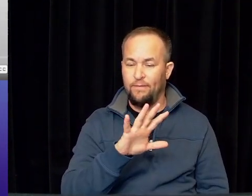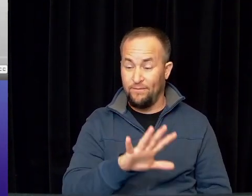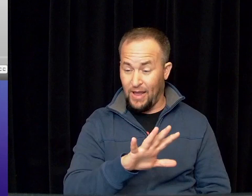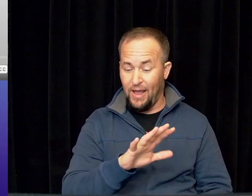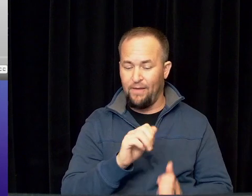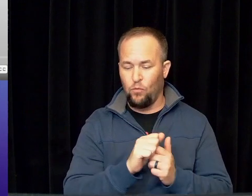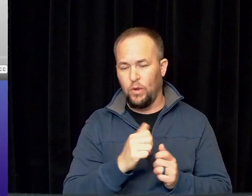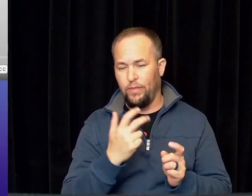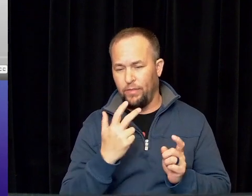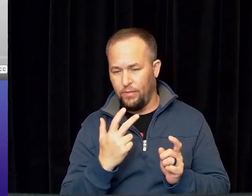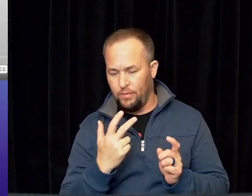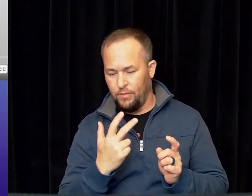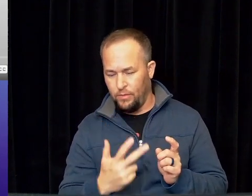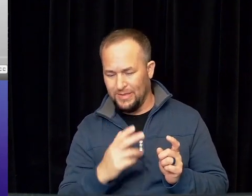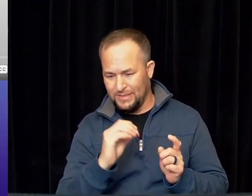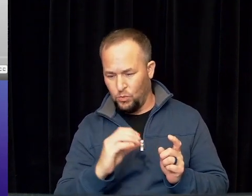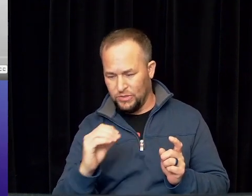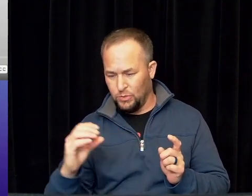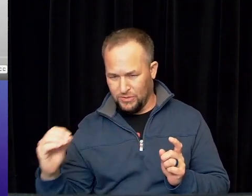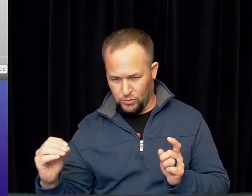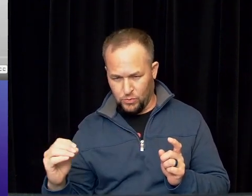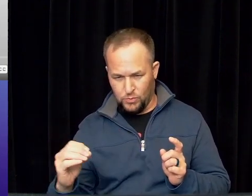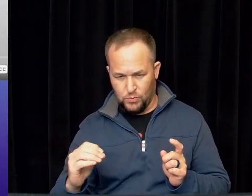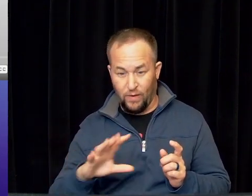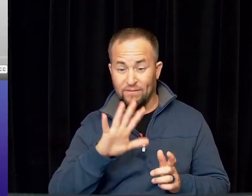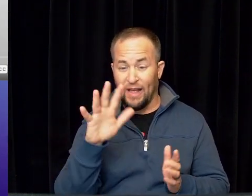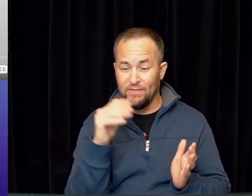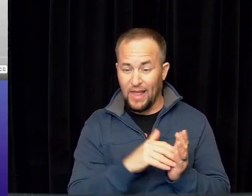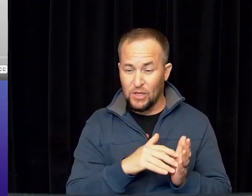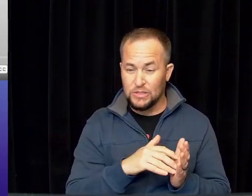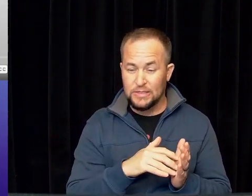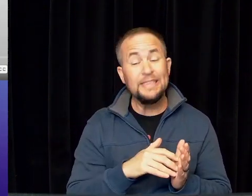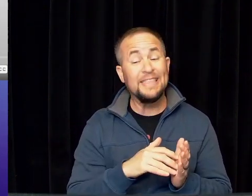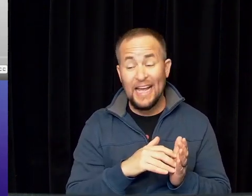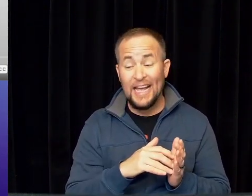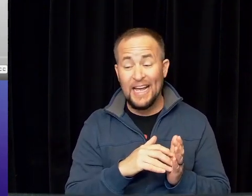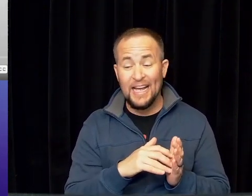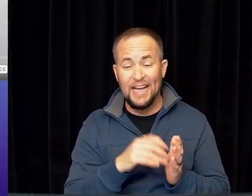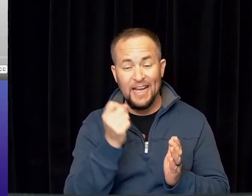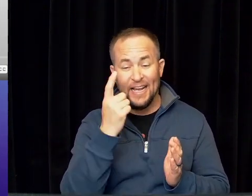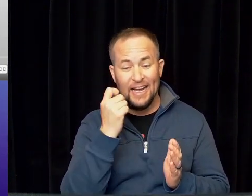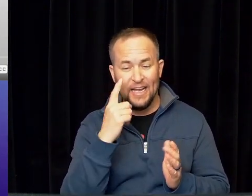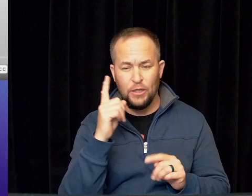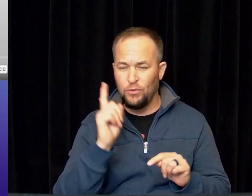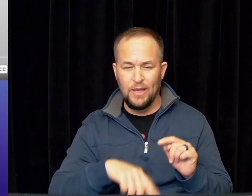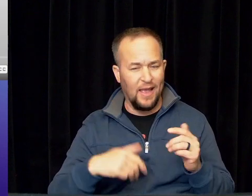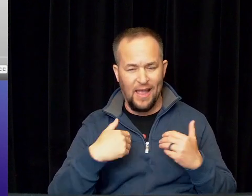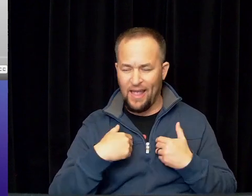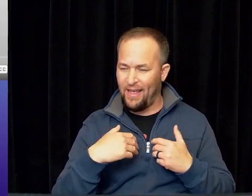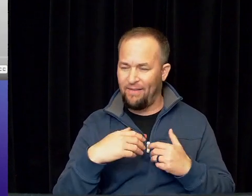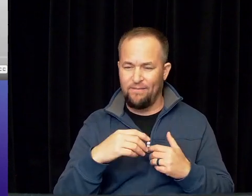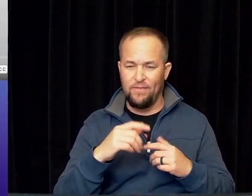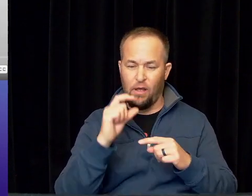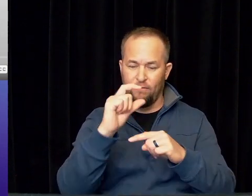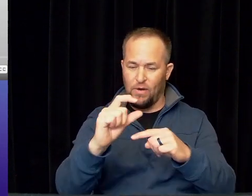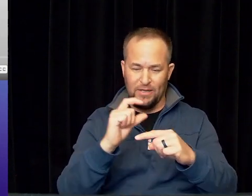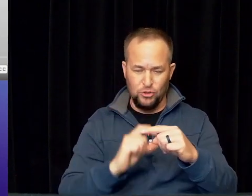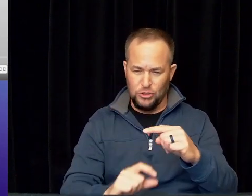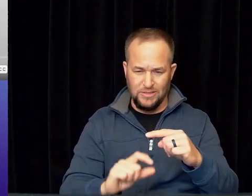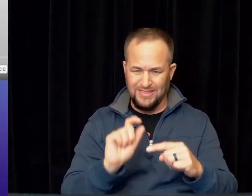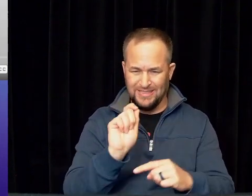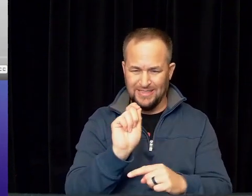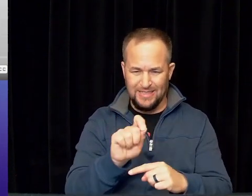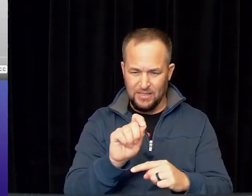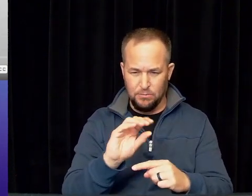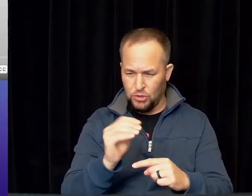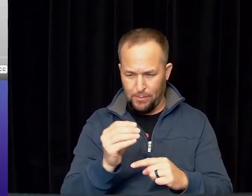so 5,000 centimeters, and I would be like, hey, we're done. However, you can't have a decimal inside of a fraction